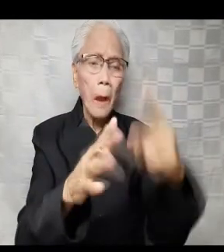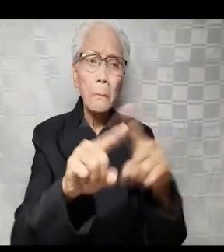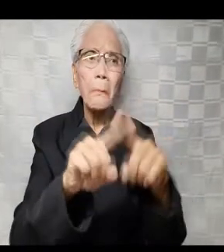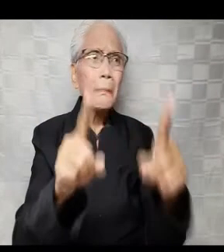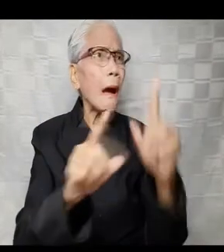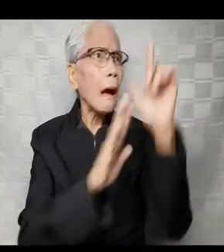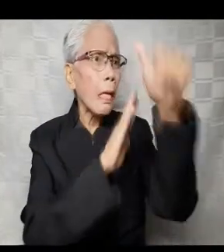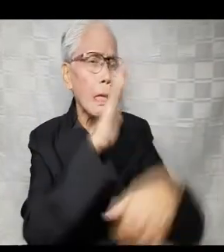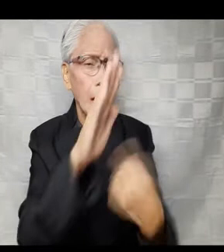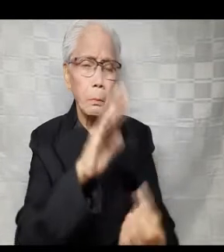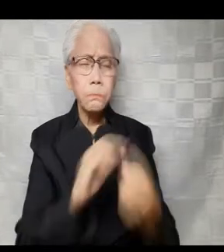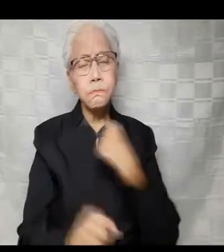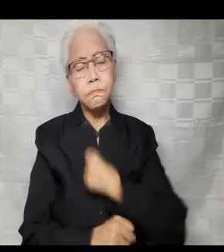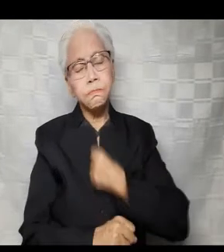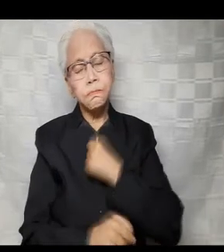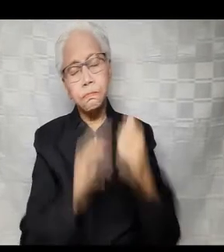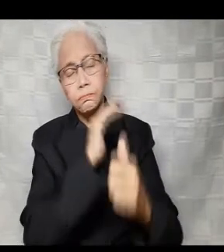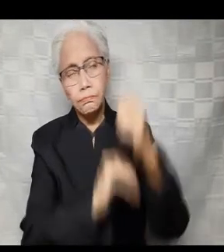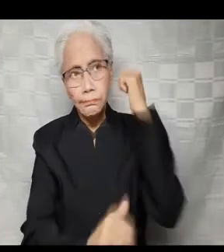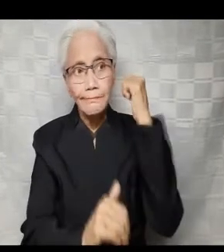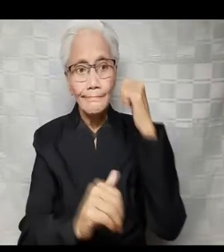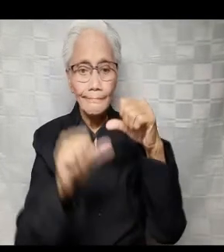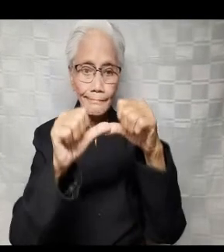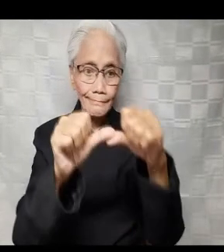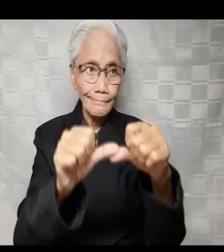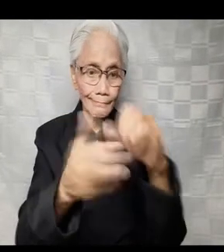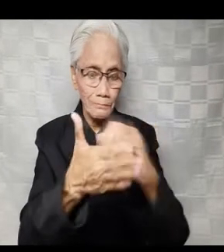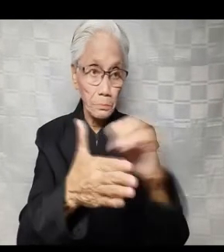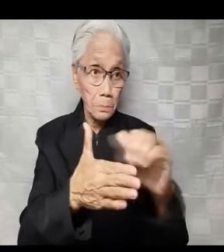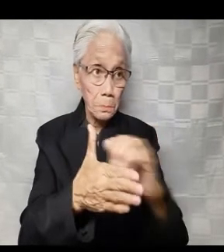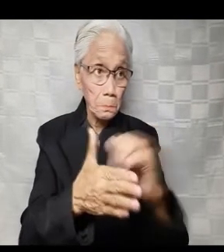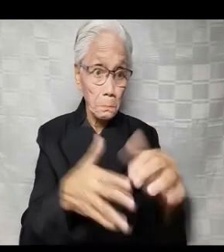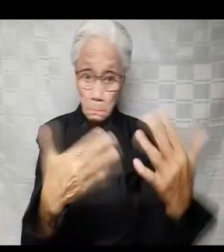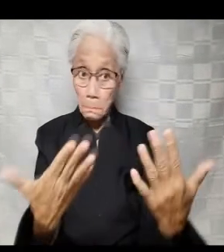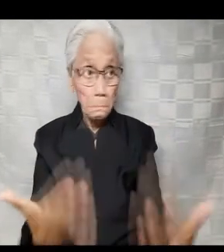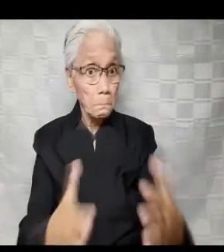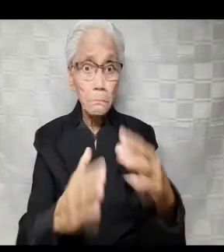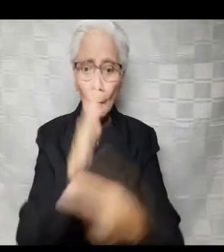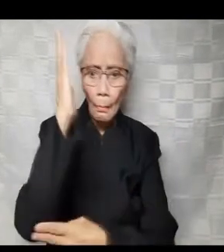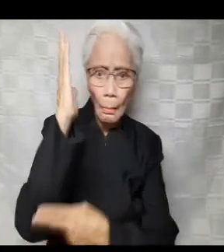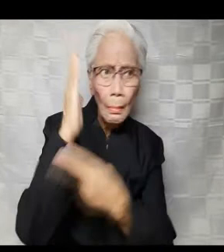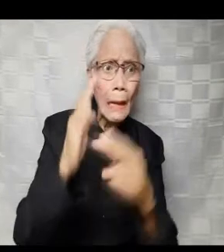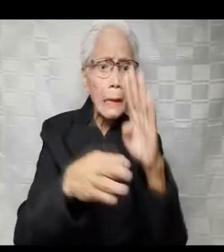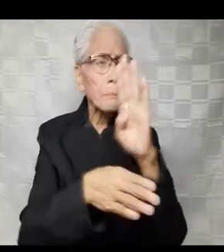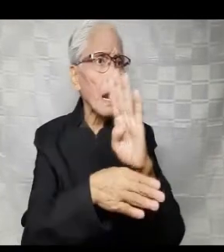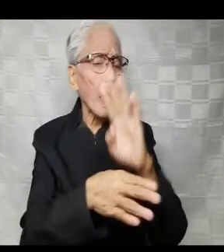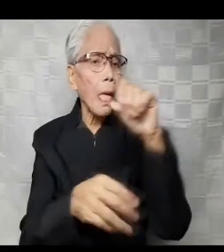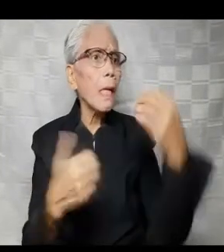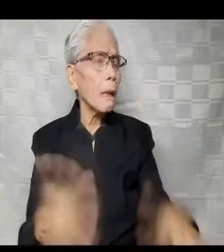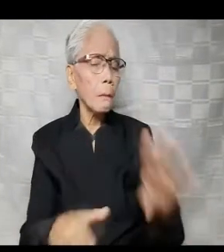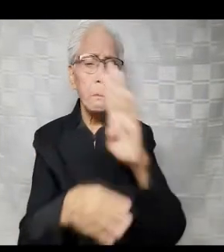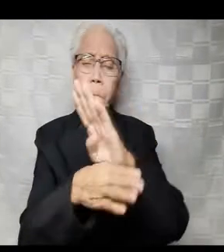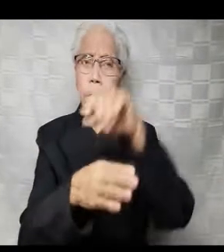but immediately regretted it, and refused to continue the practice. The hotel withdrew its business, and his